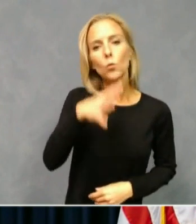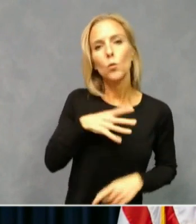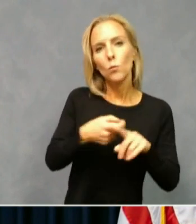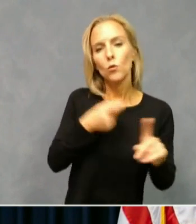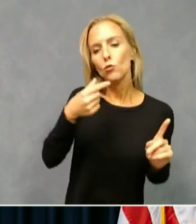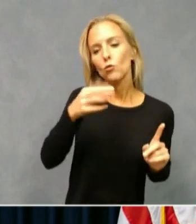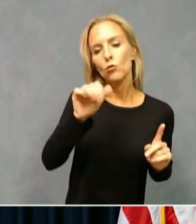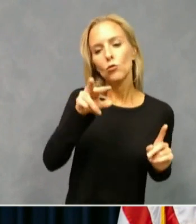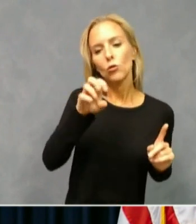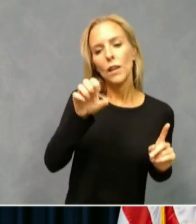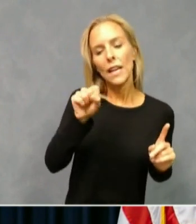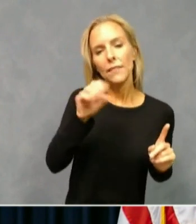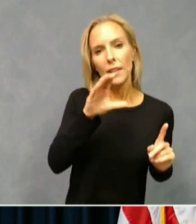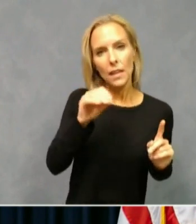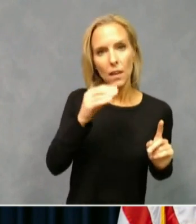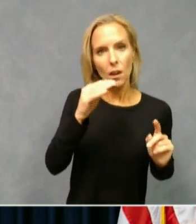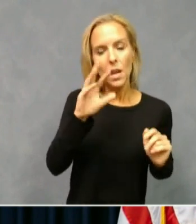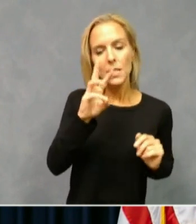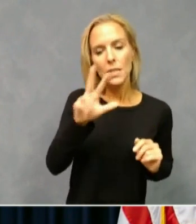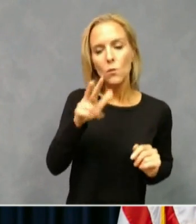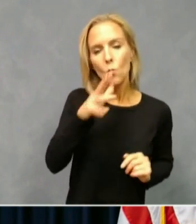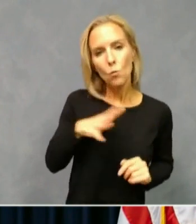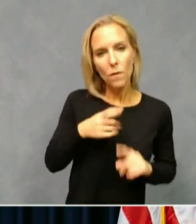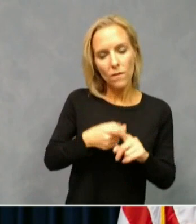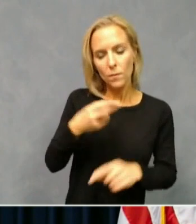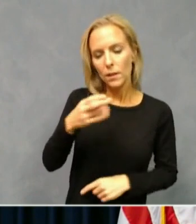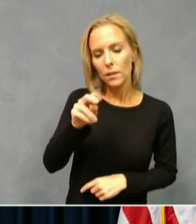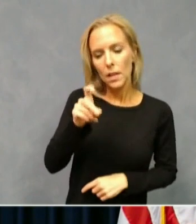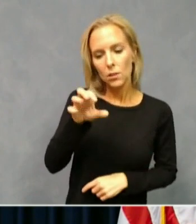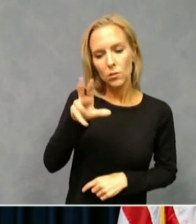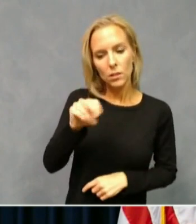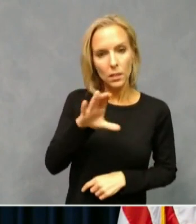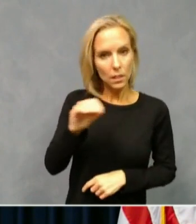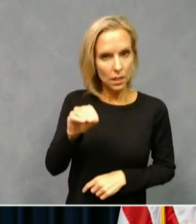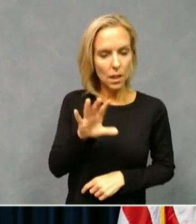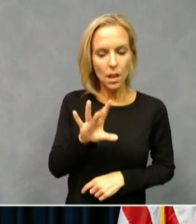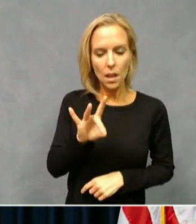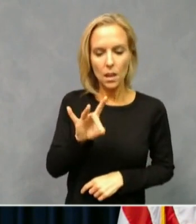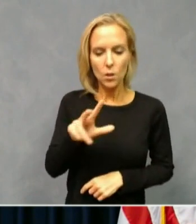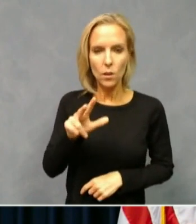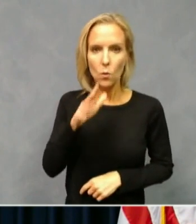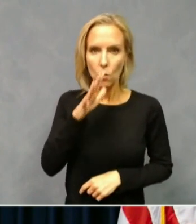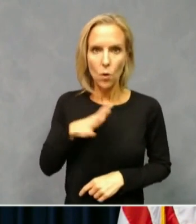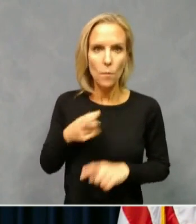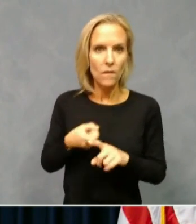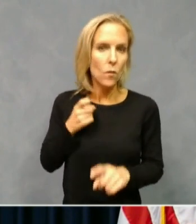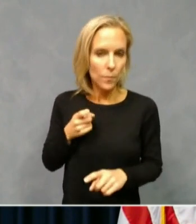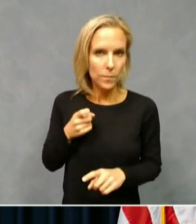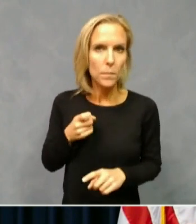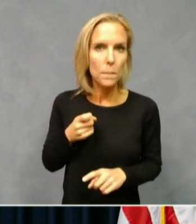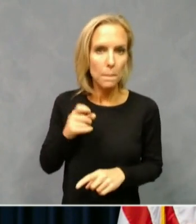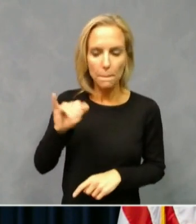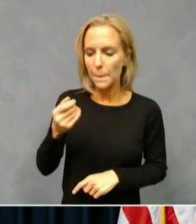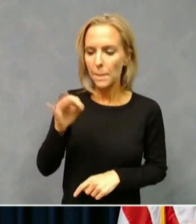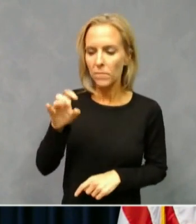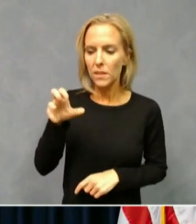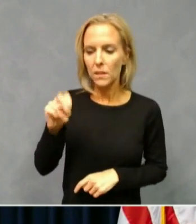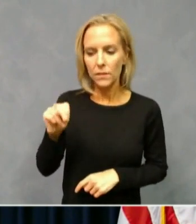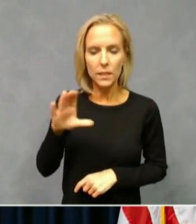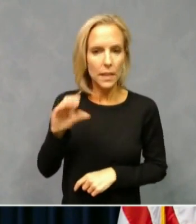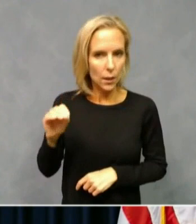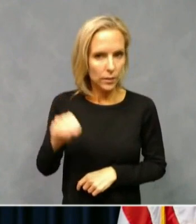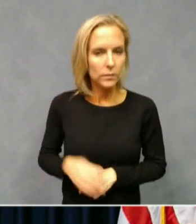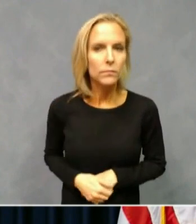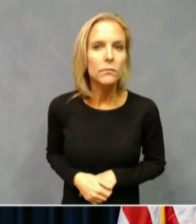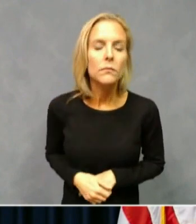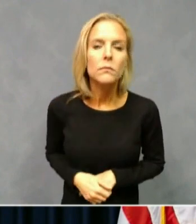a 63-year-old woman from Henderson County, and an 83-year-old woman from Jefferson County. We look